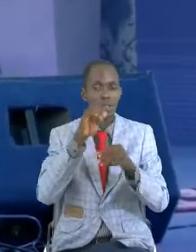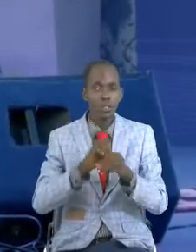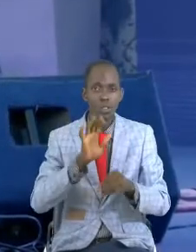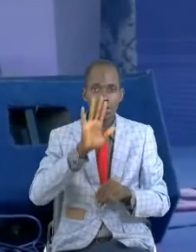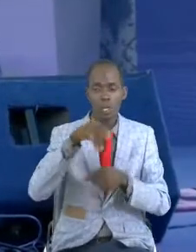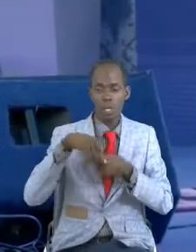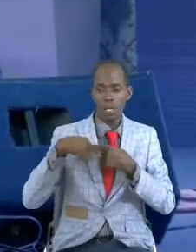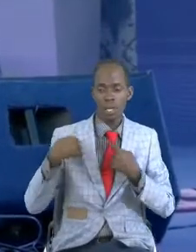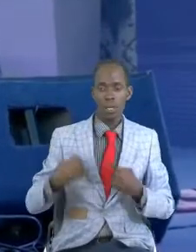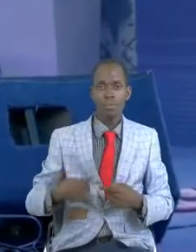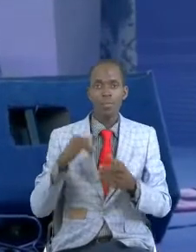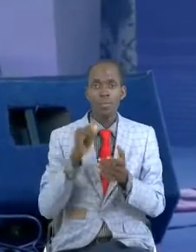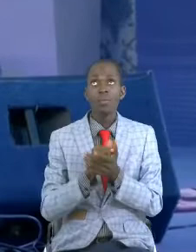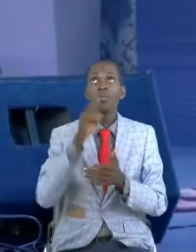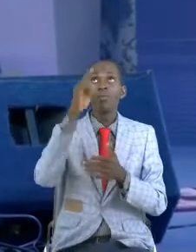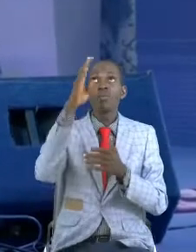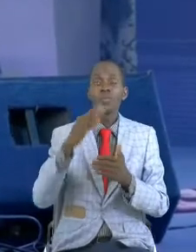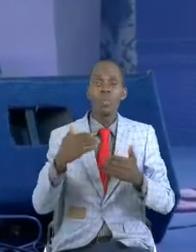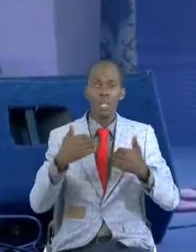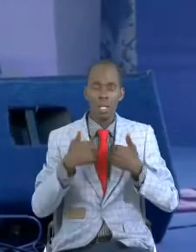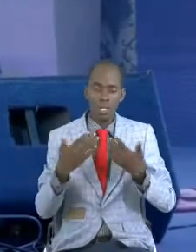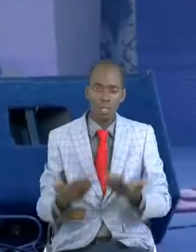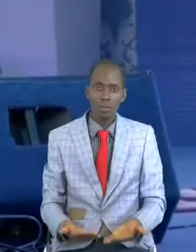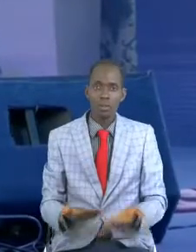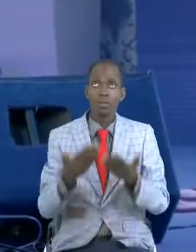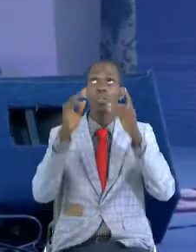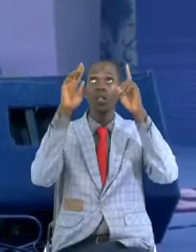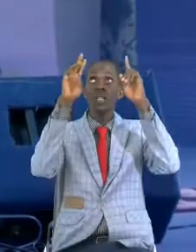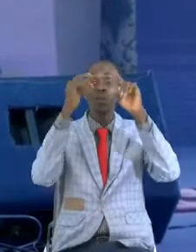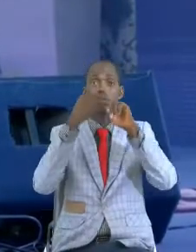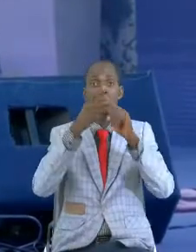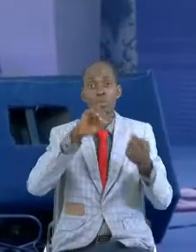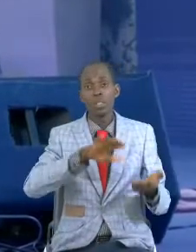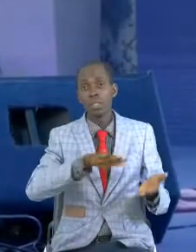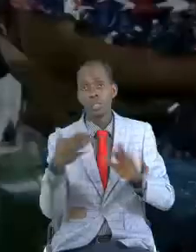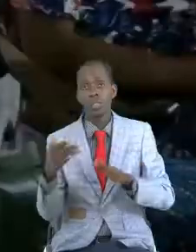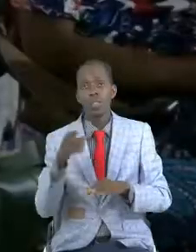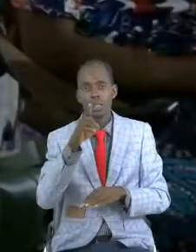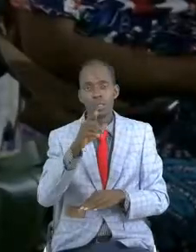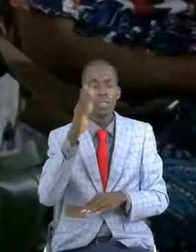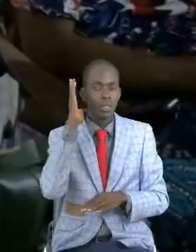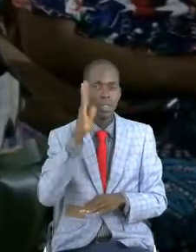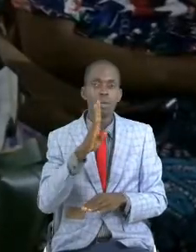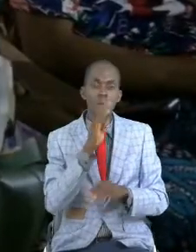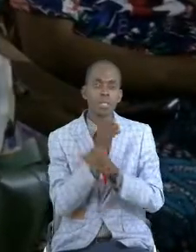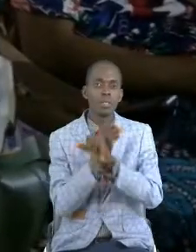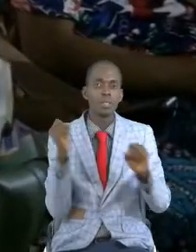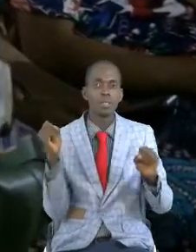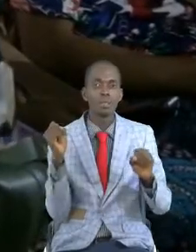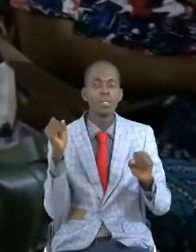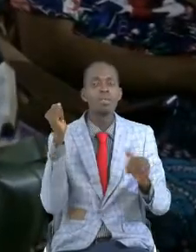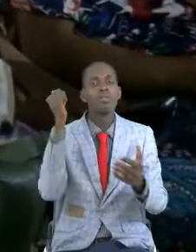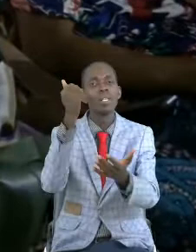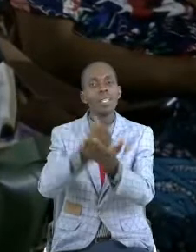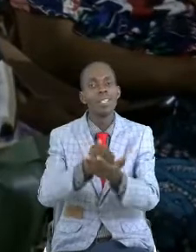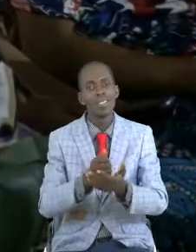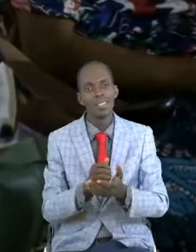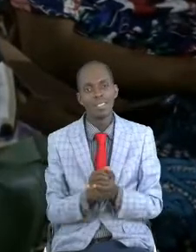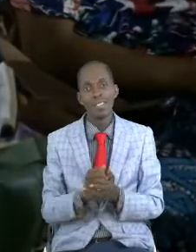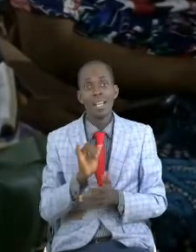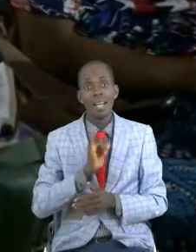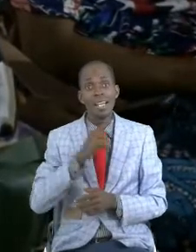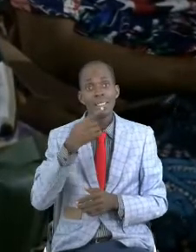God has raised him from the dead, thou shalt be saved. I said,